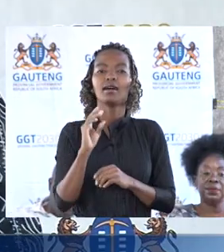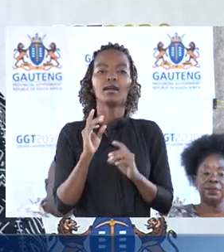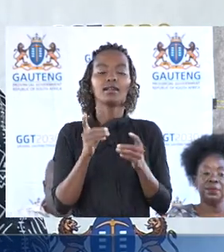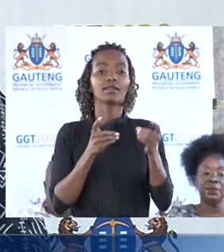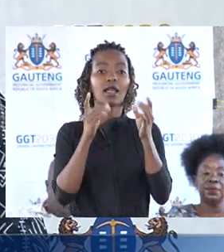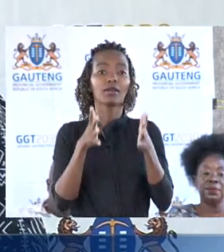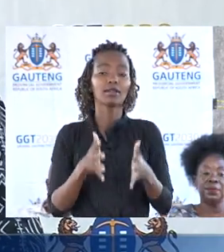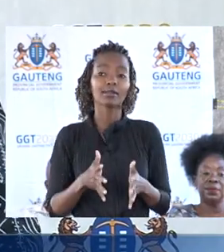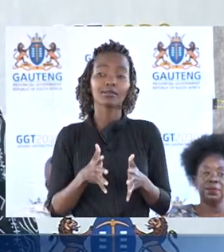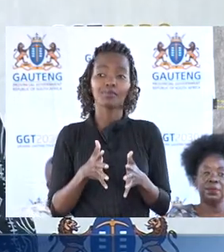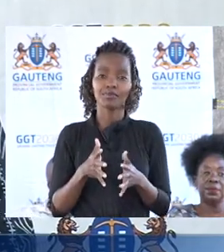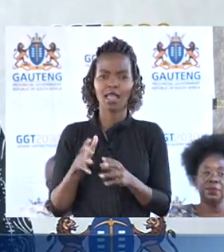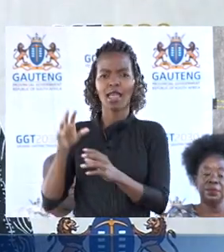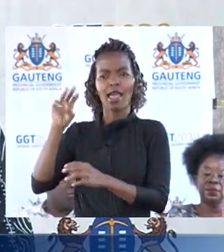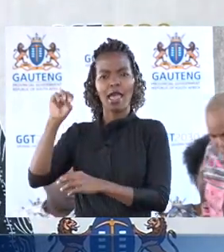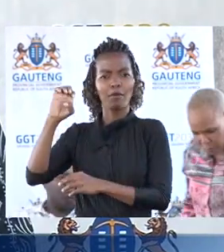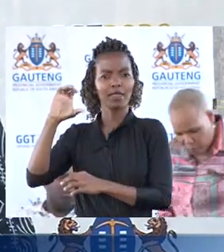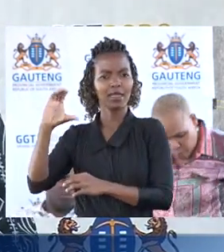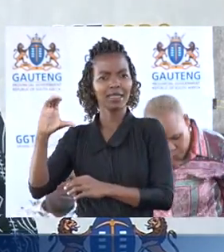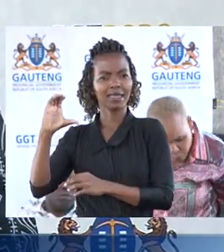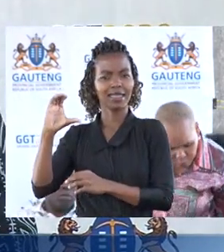MEC Maile raised one important thing.